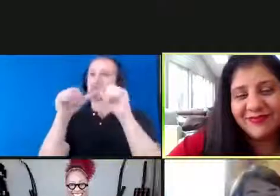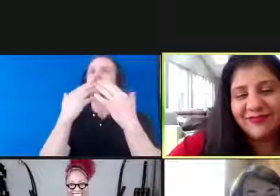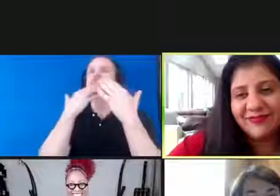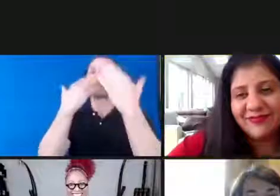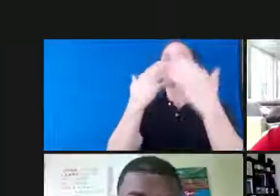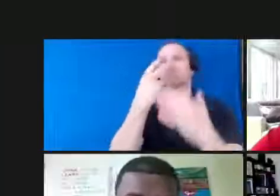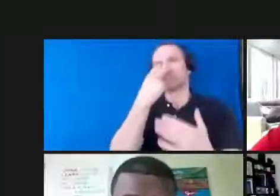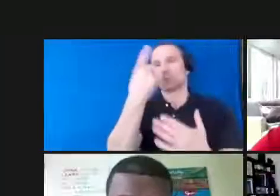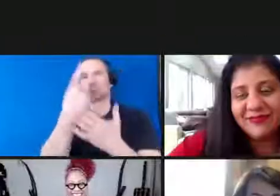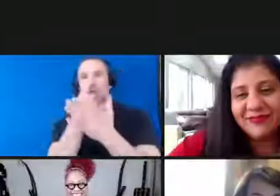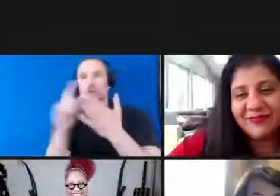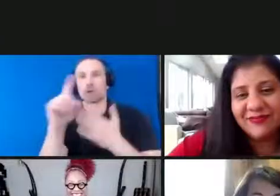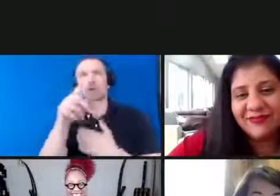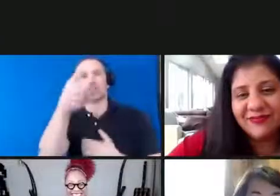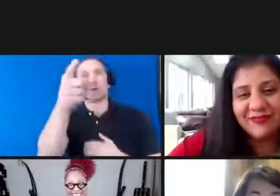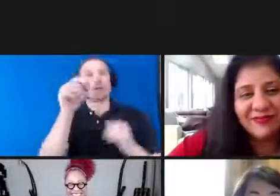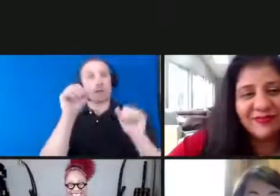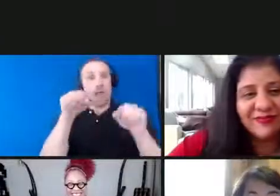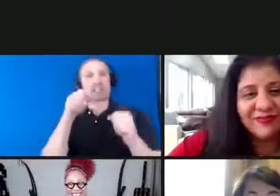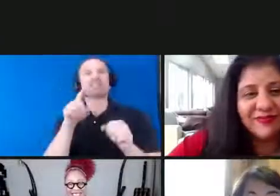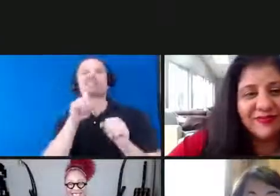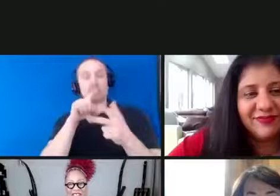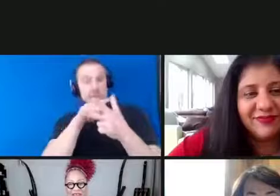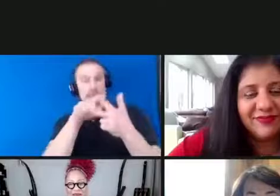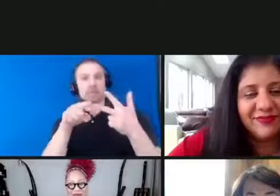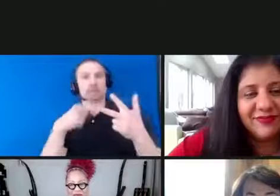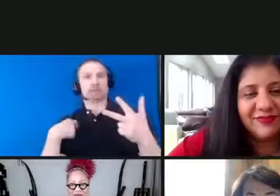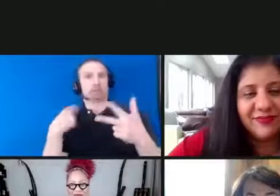Ophelia, will you please say that in Spanish?